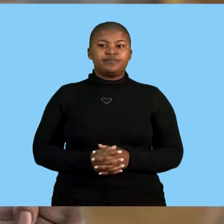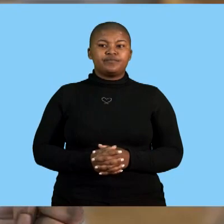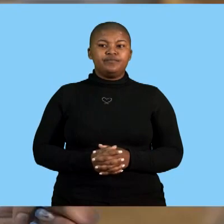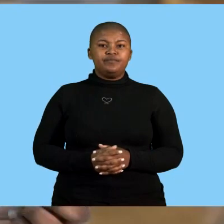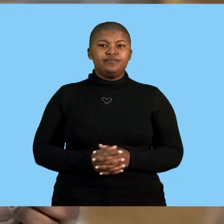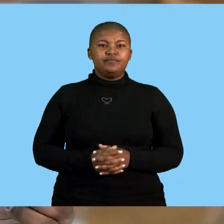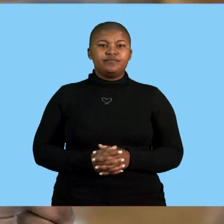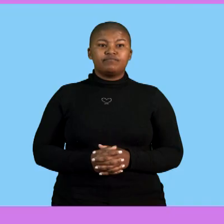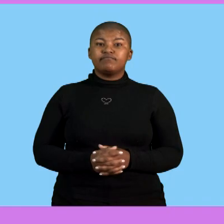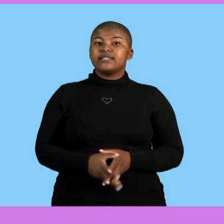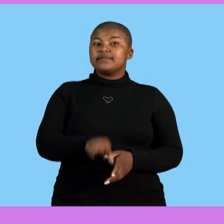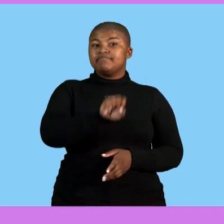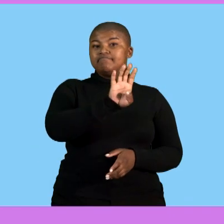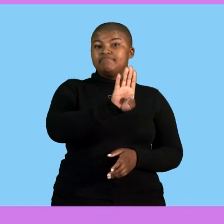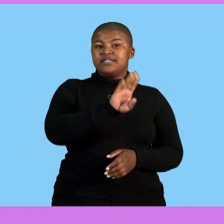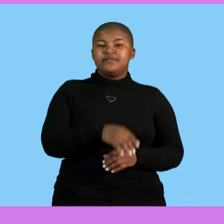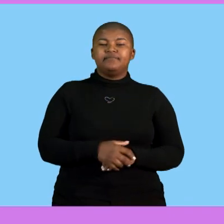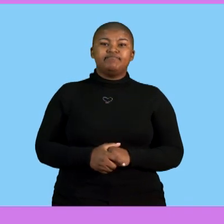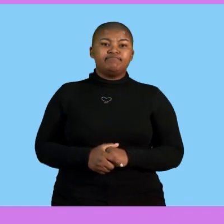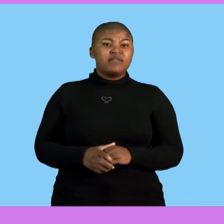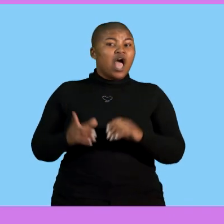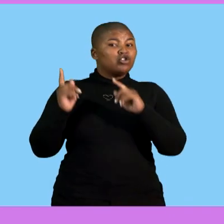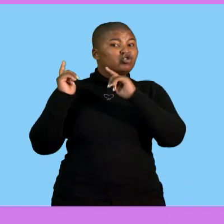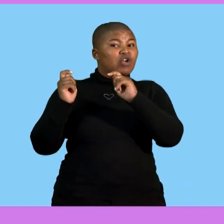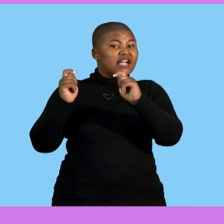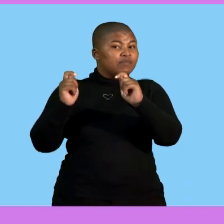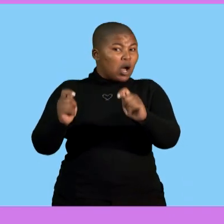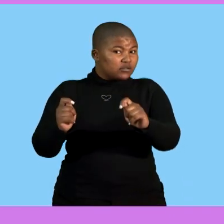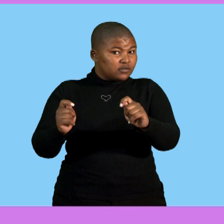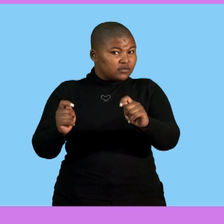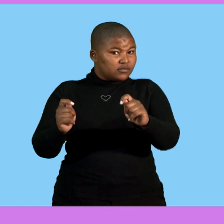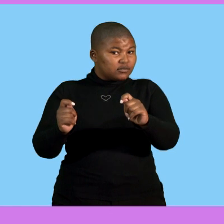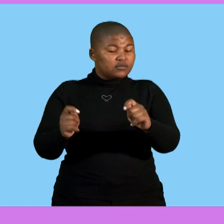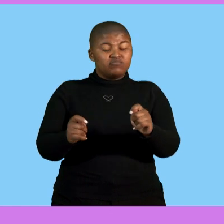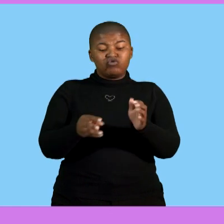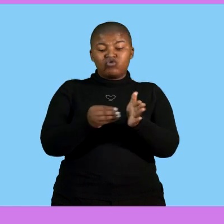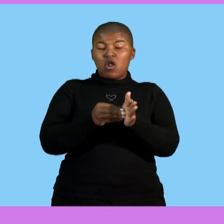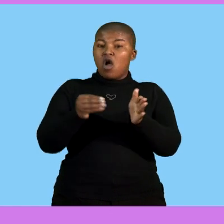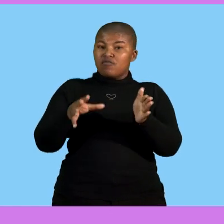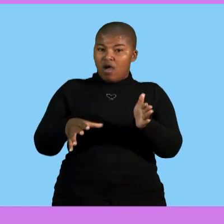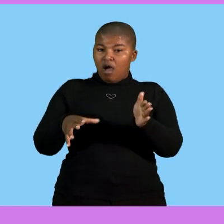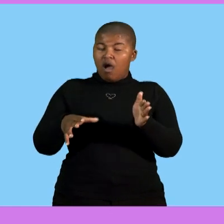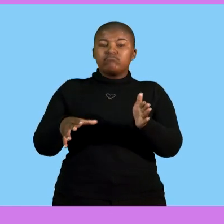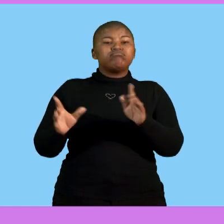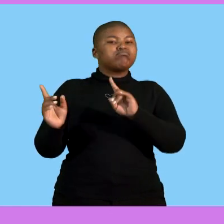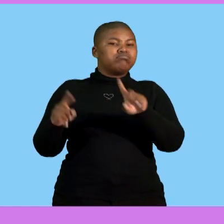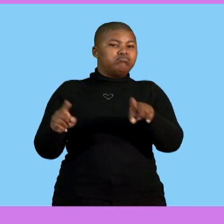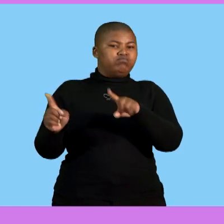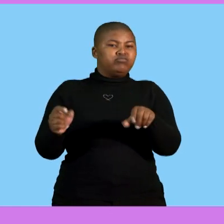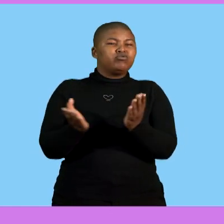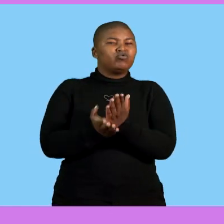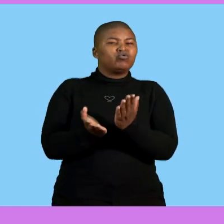class. Number B, mode of transport learners used to